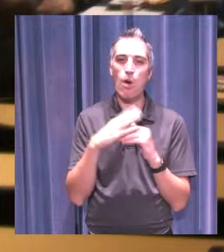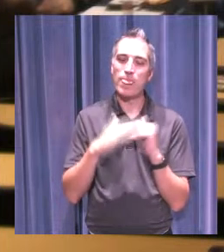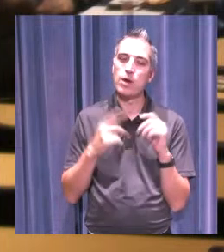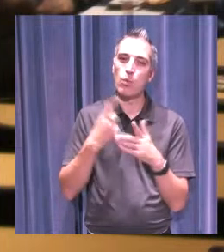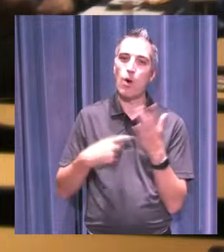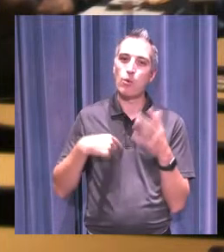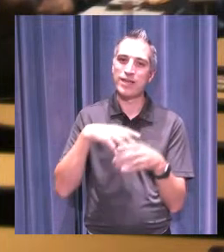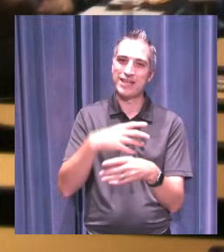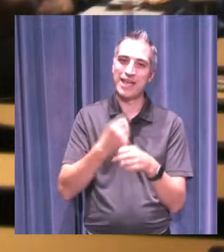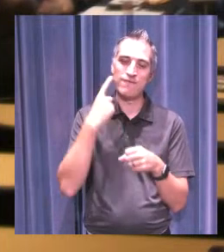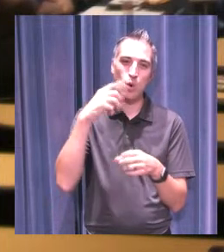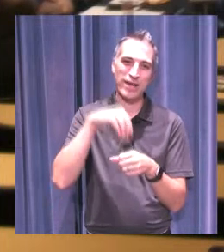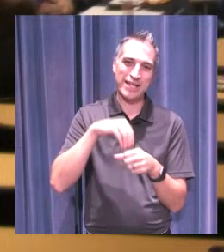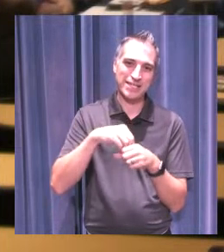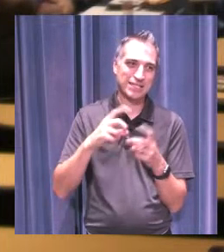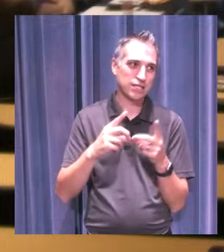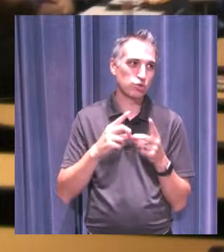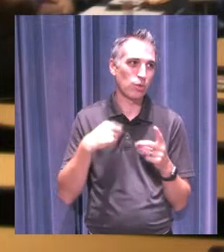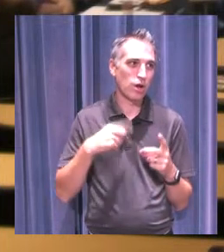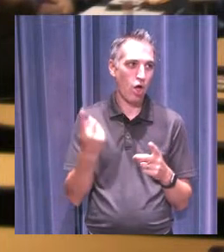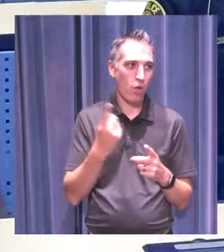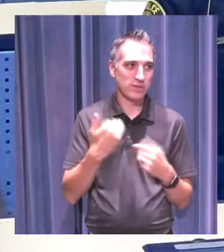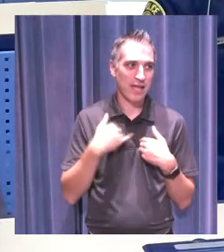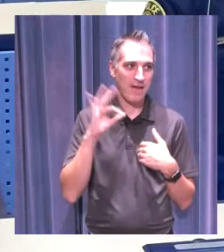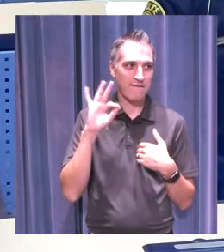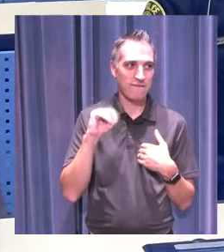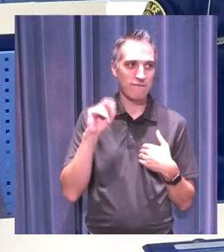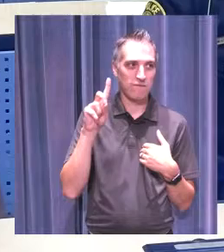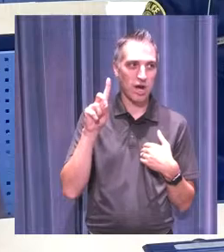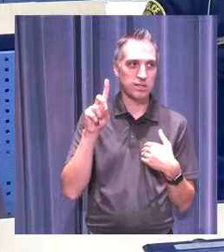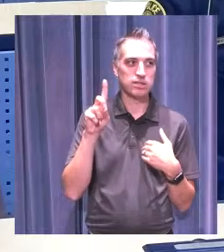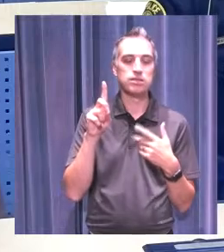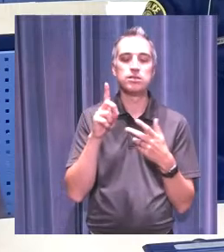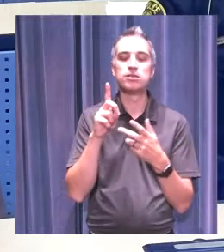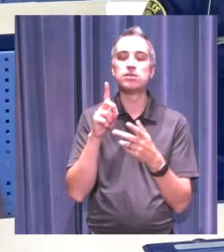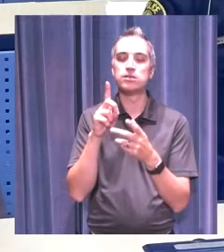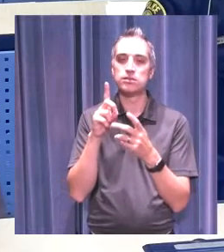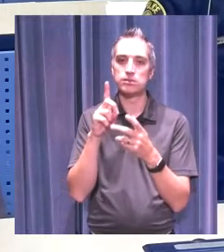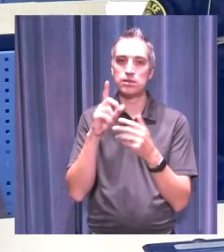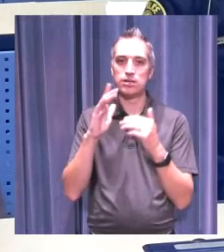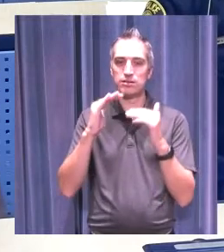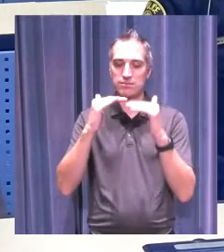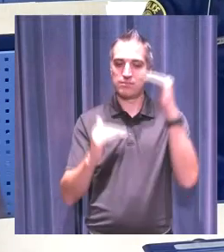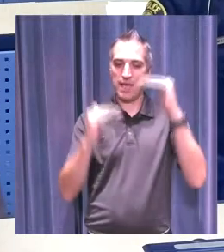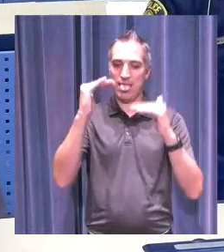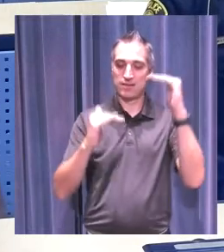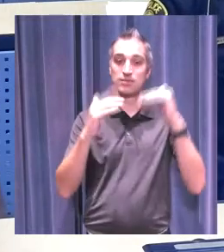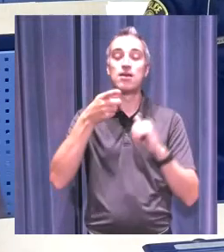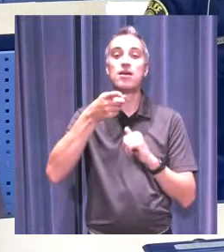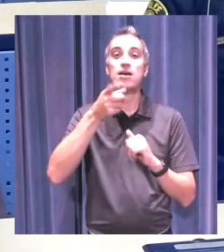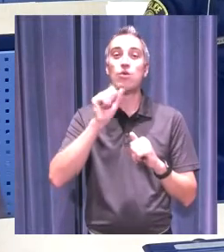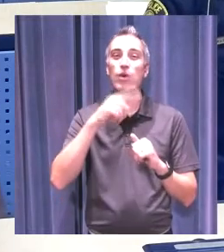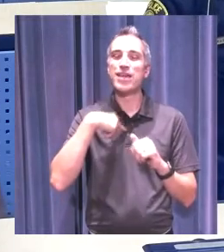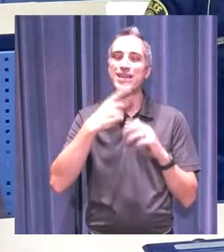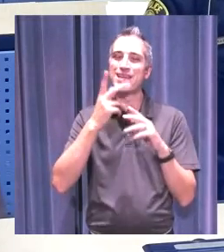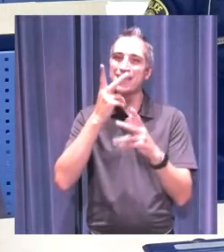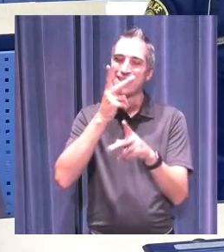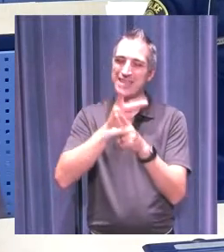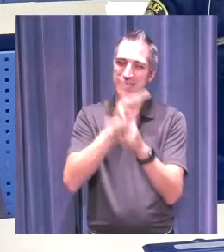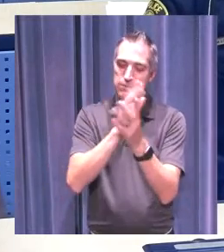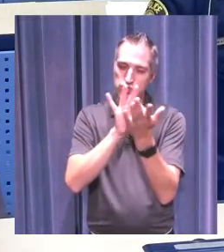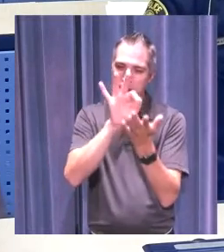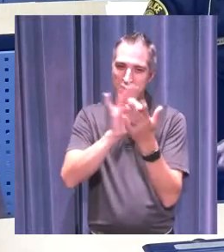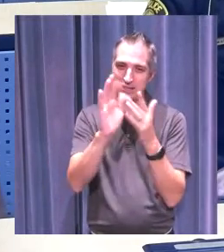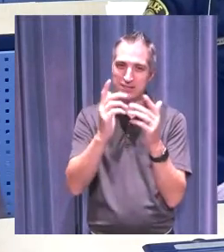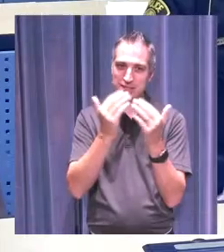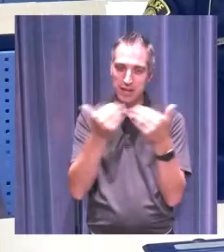so we always have a fund balance. We keep track of Lapeer separate revenues and expenses, and then also we